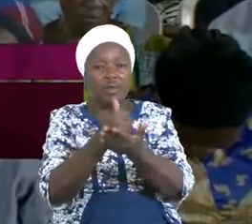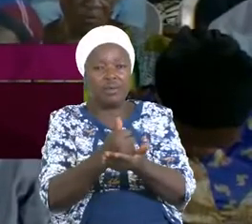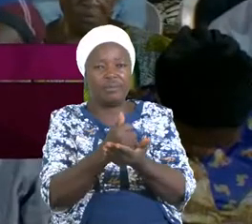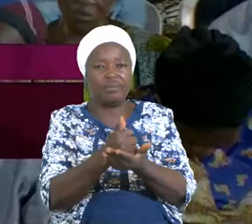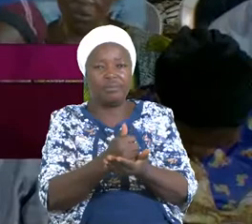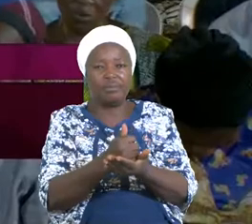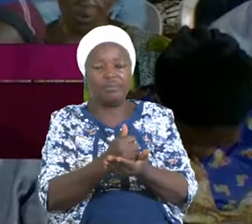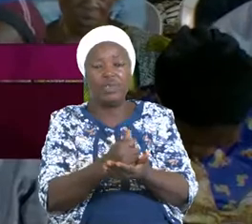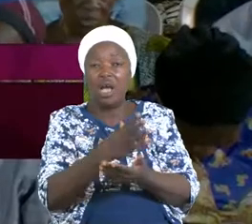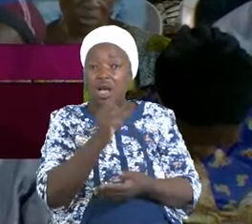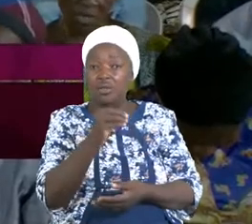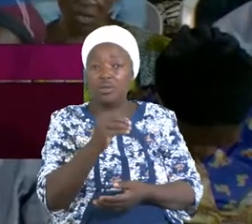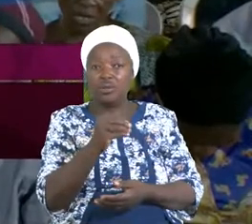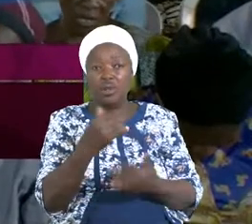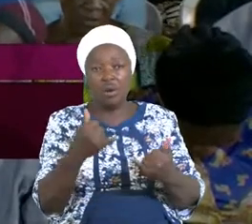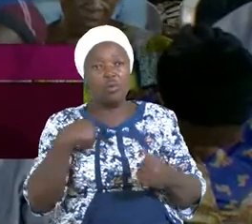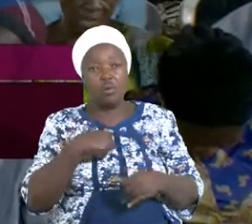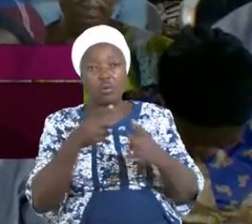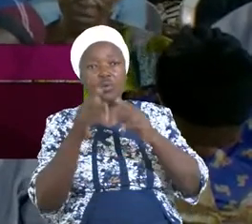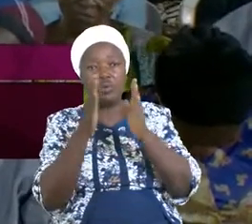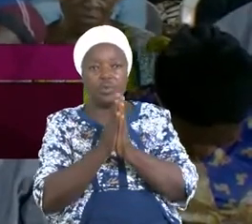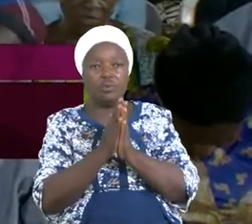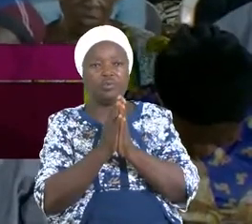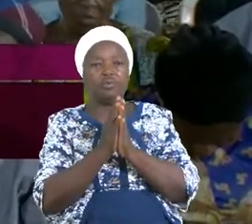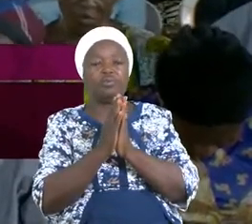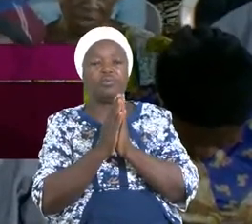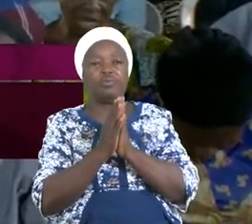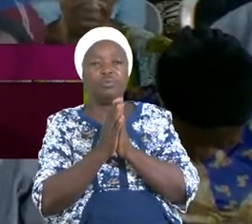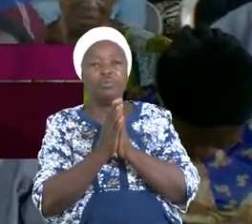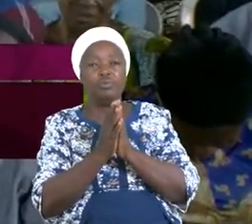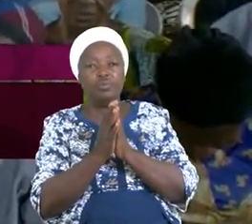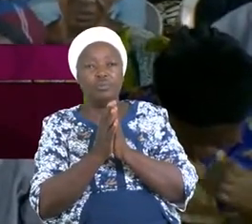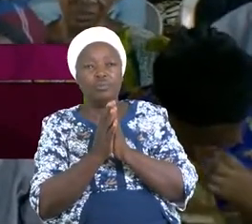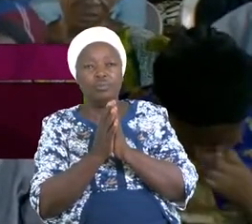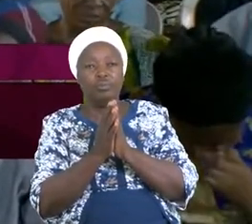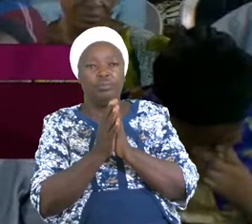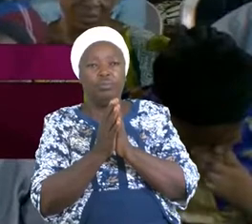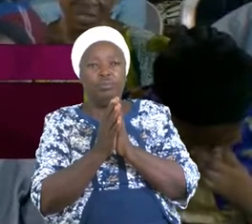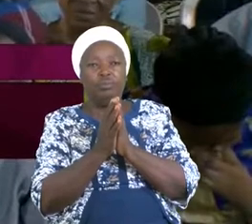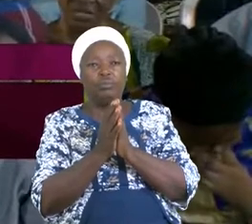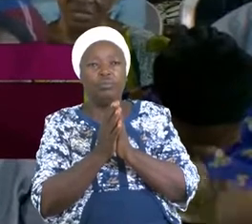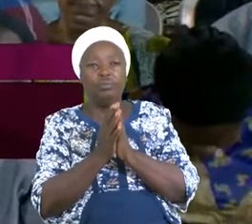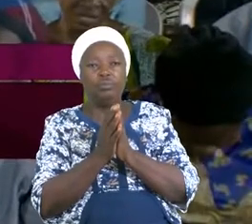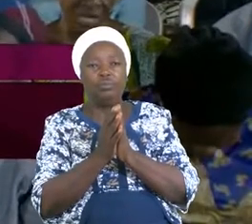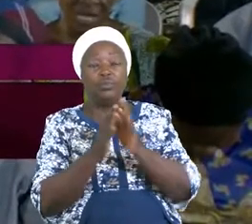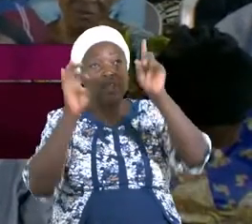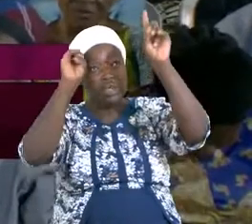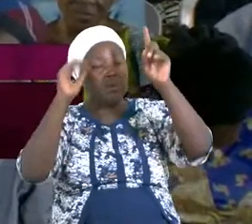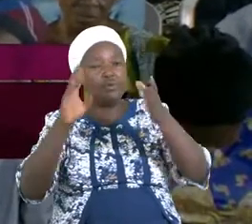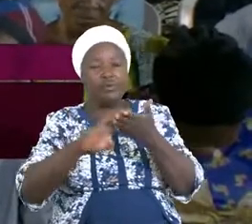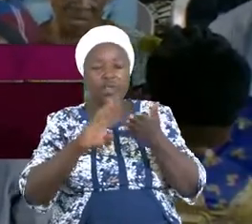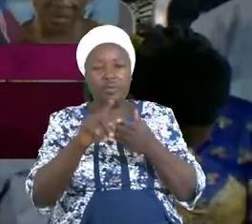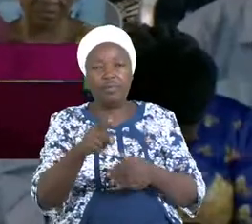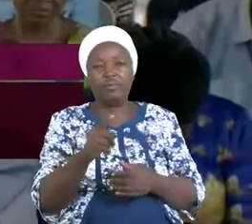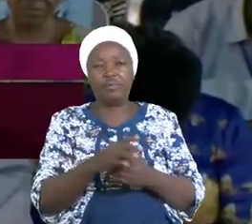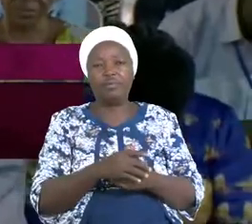And so heads bowed and eyes closed, he will forgive you.